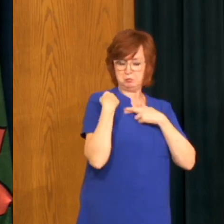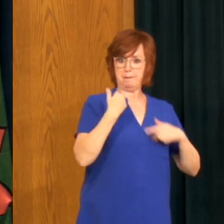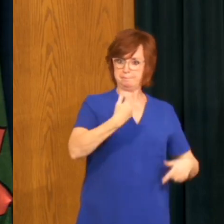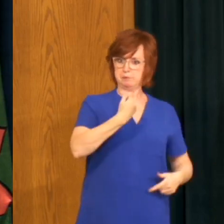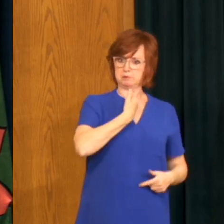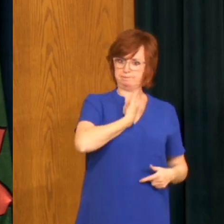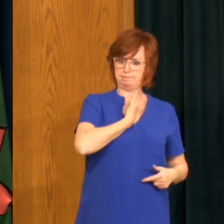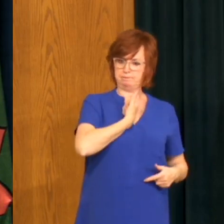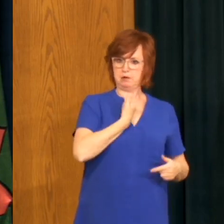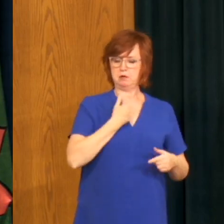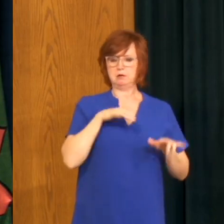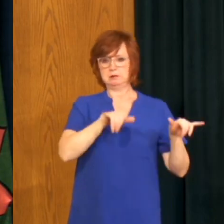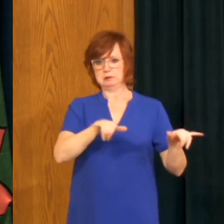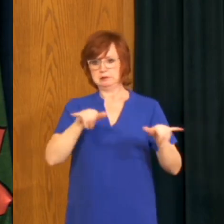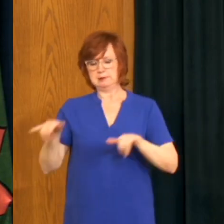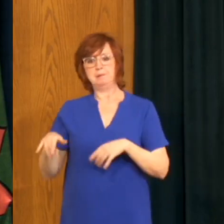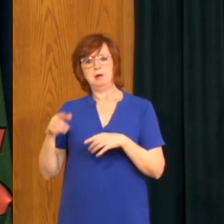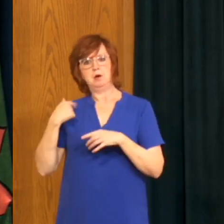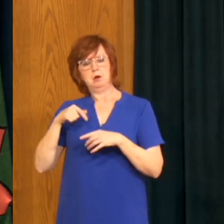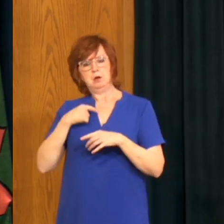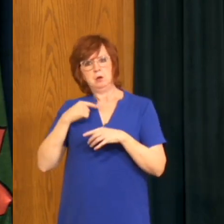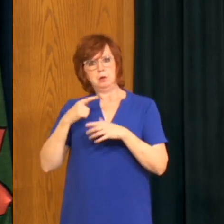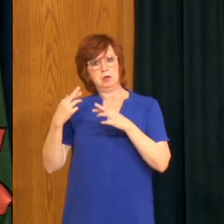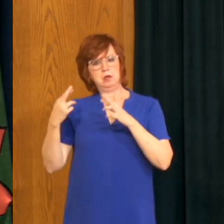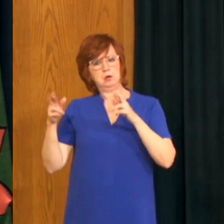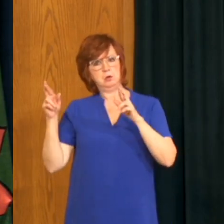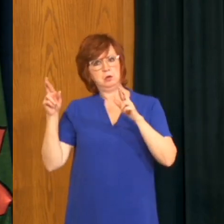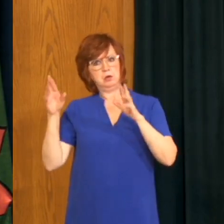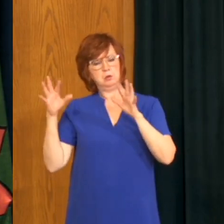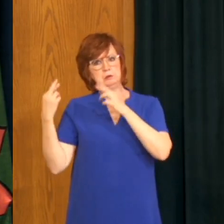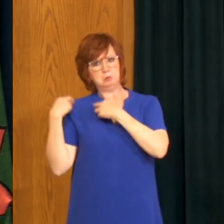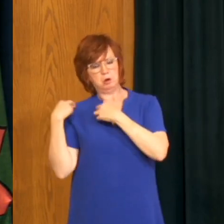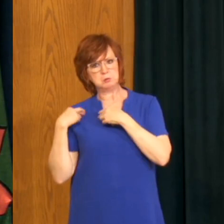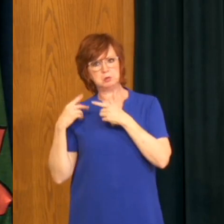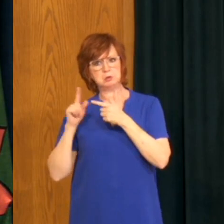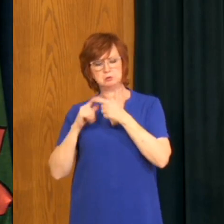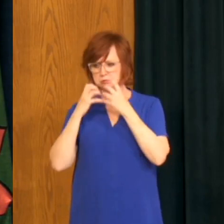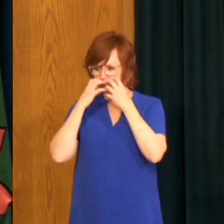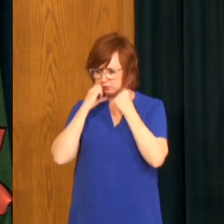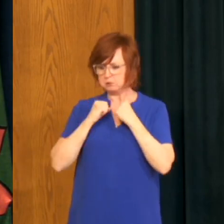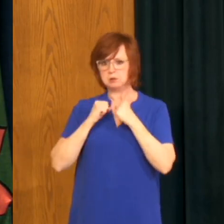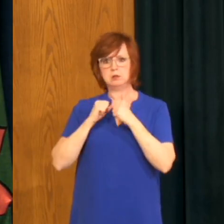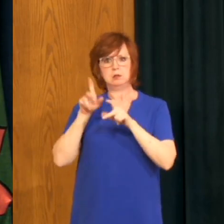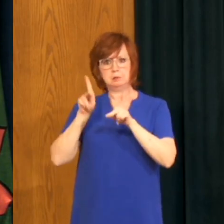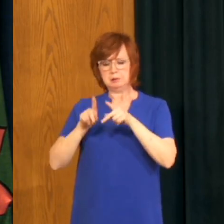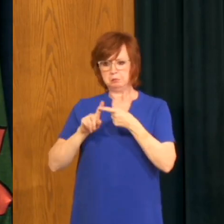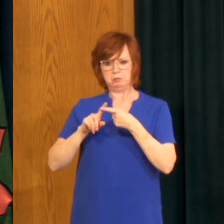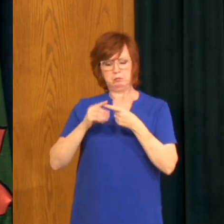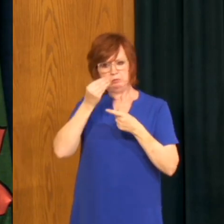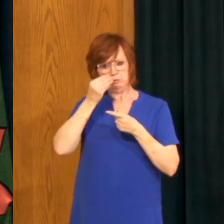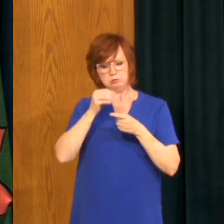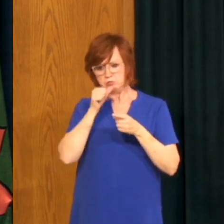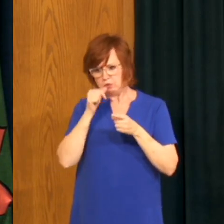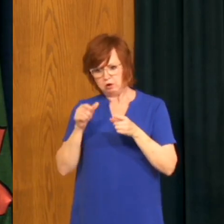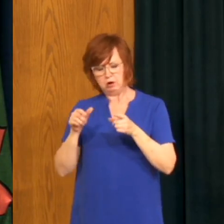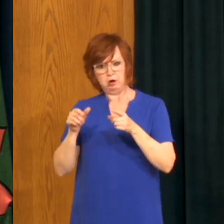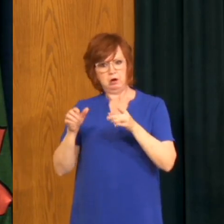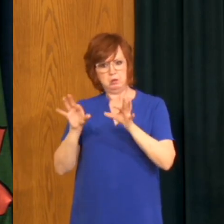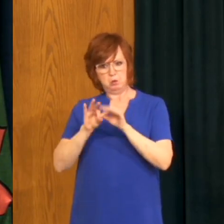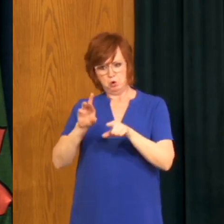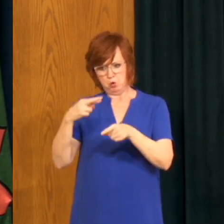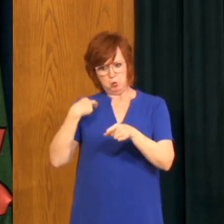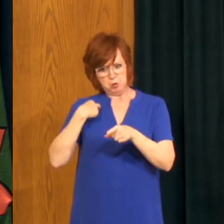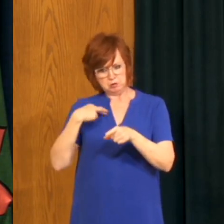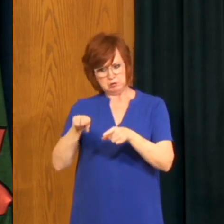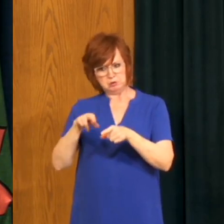regardless of where they're from, regardless of their religion, regardless of who they are. We should be treating them in the